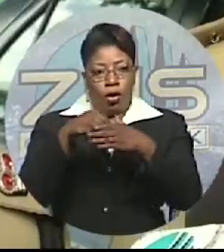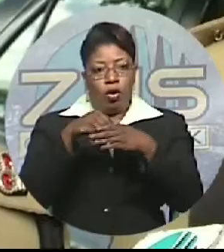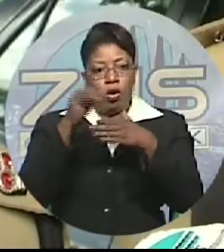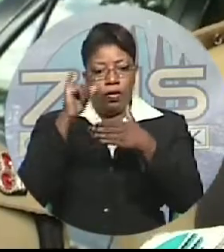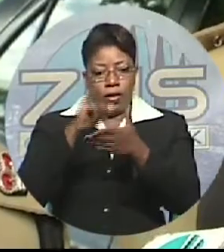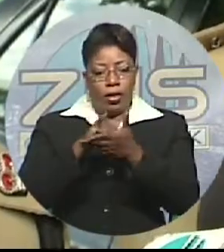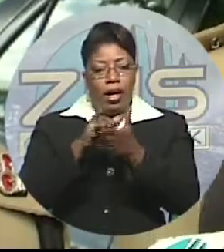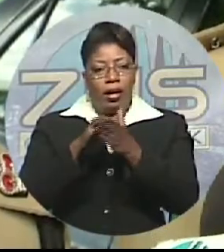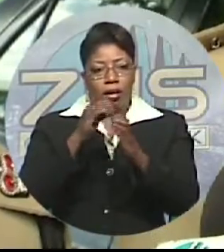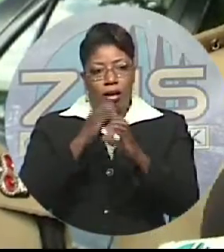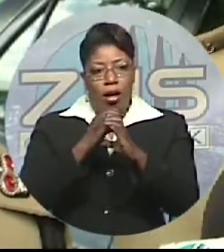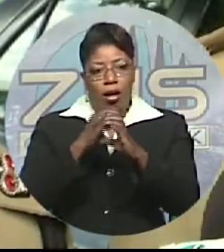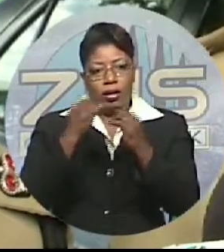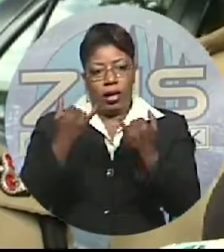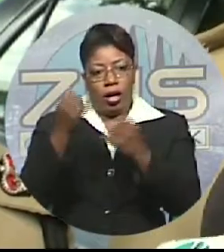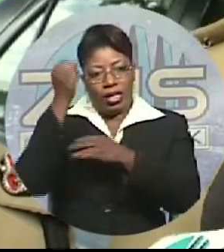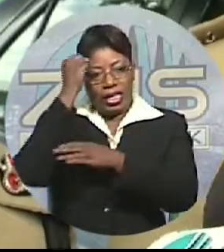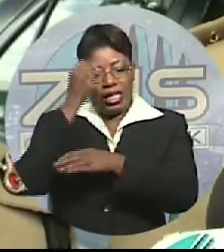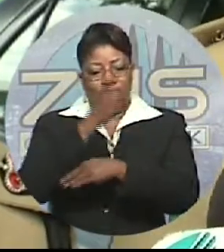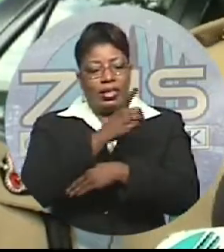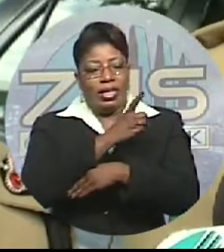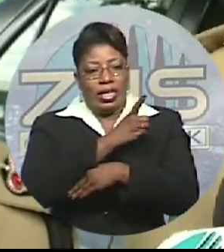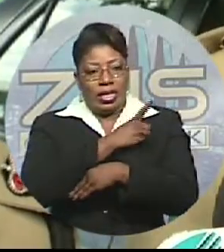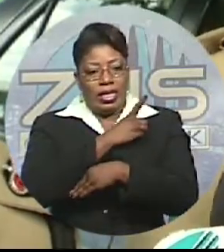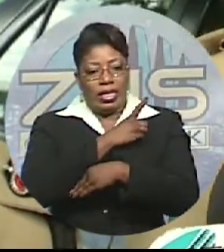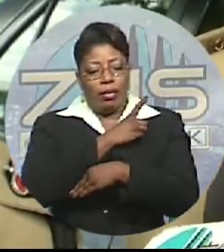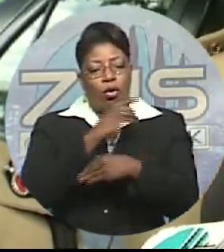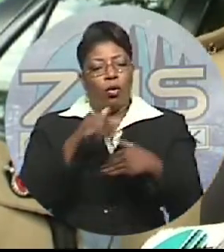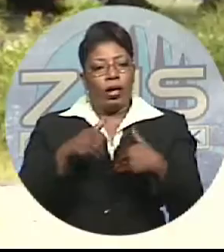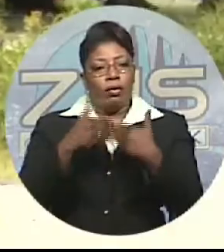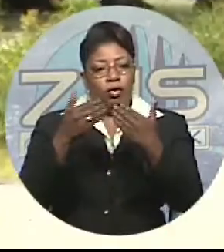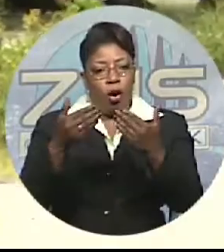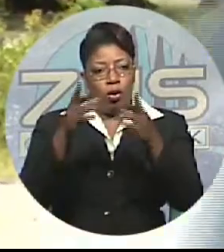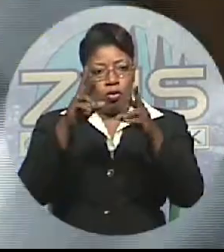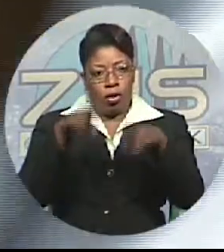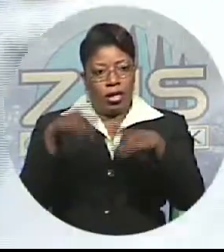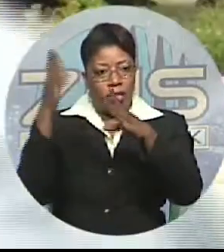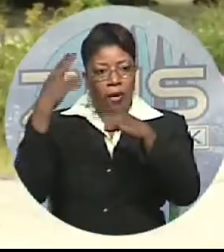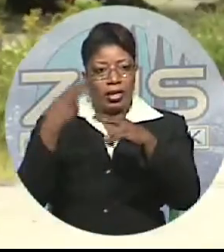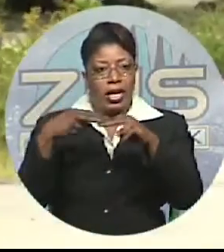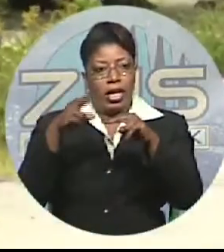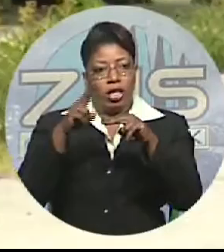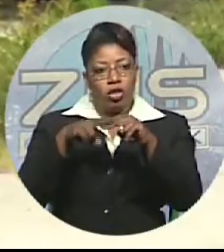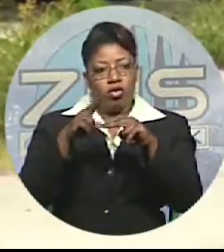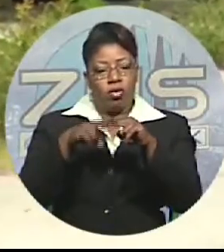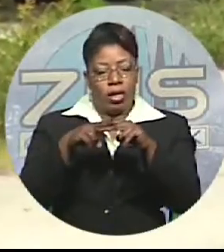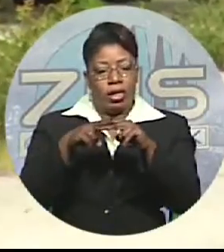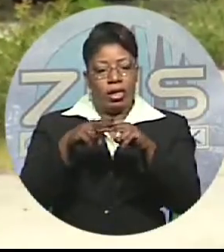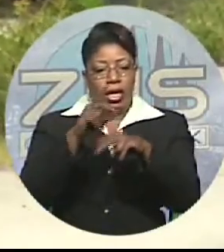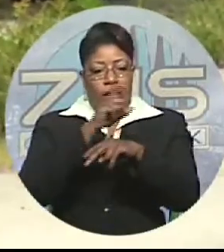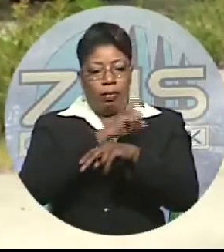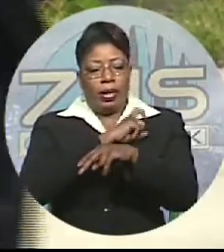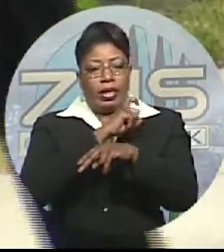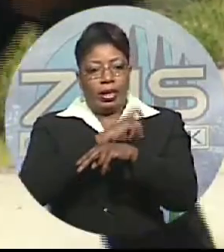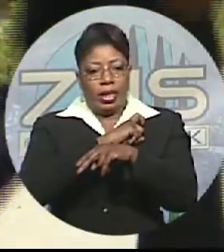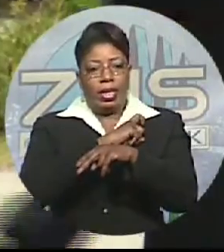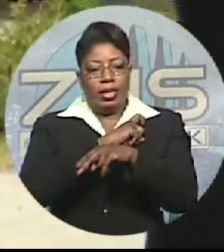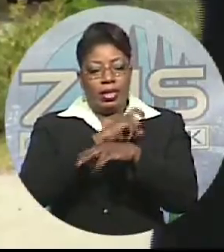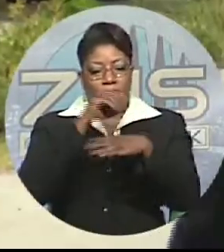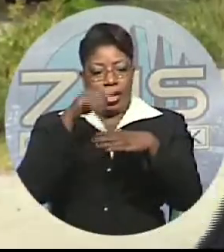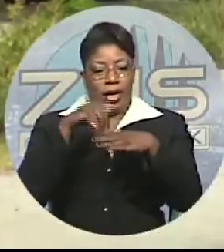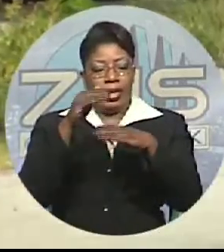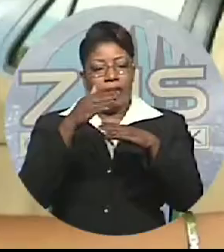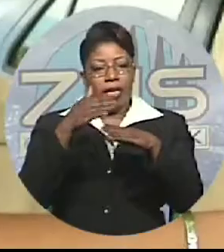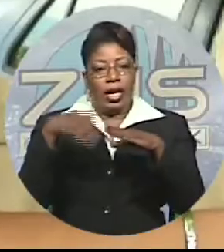Assistant Commissioner of Police Stephen Dean says moving forward, residents can expect increased police presence as they seek to put a handle